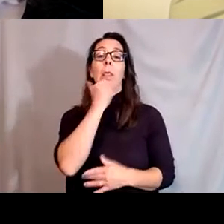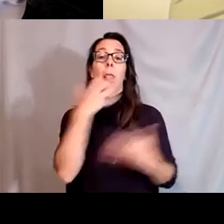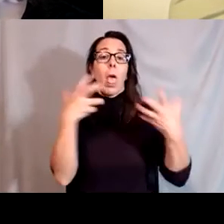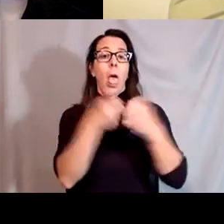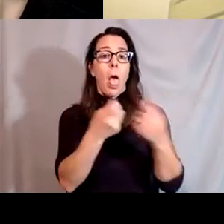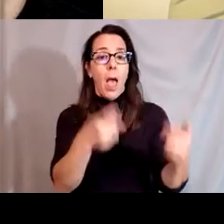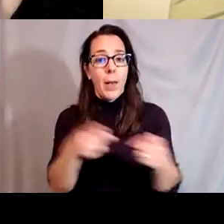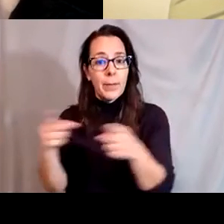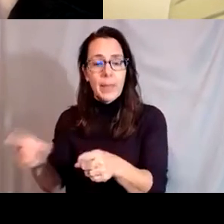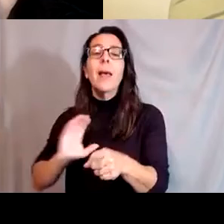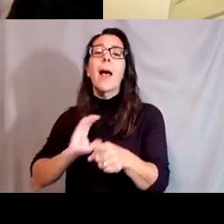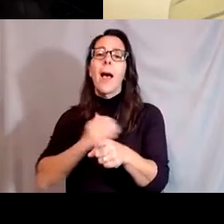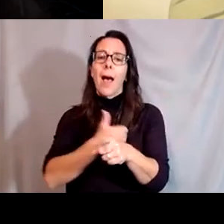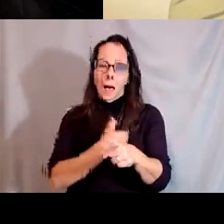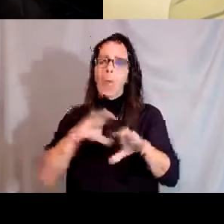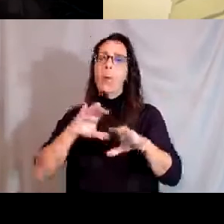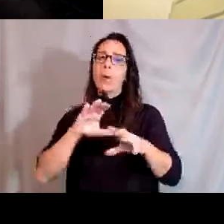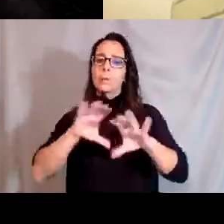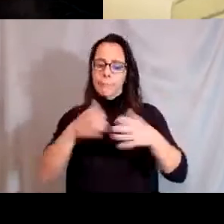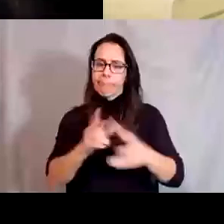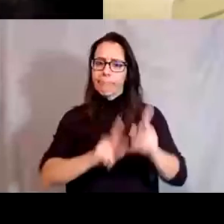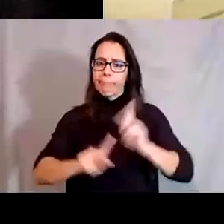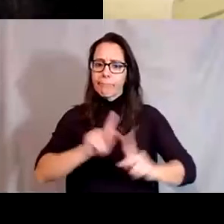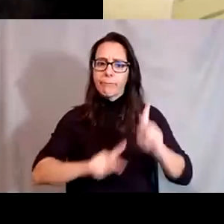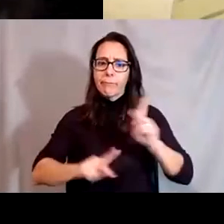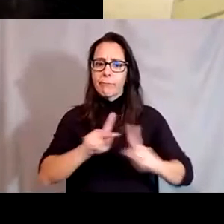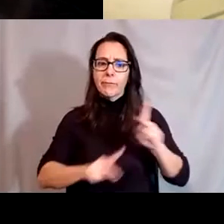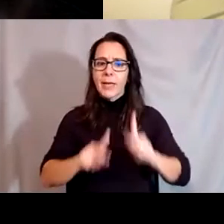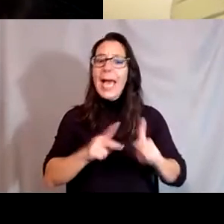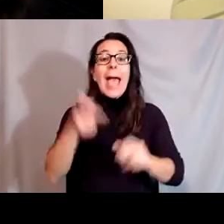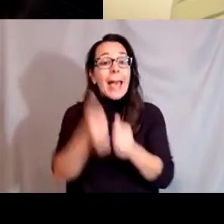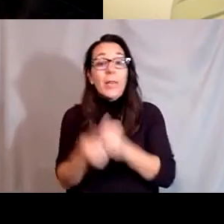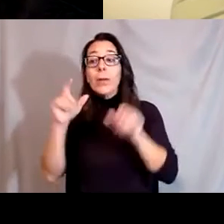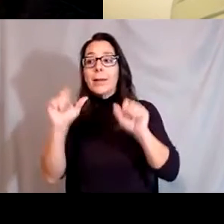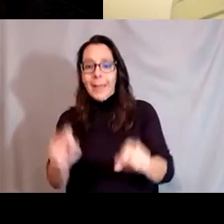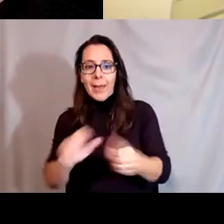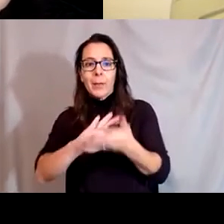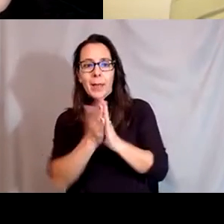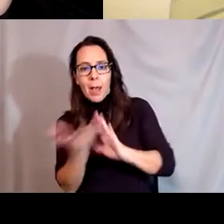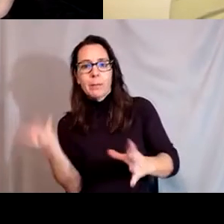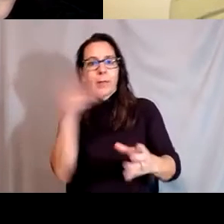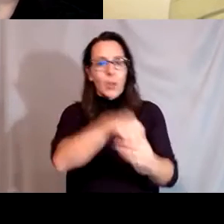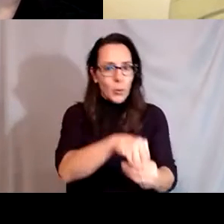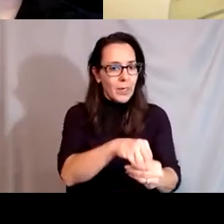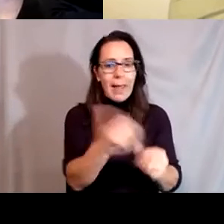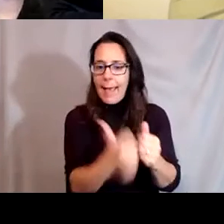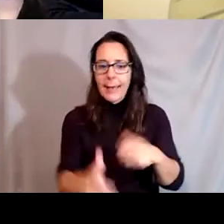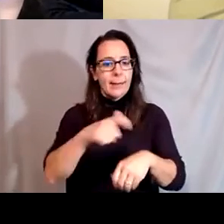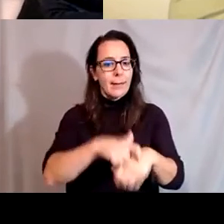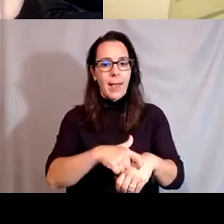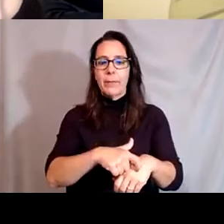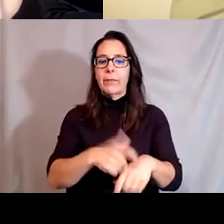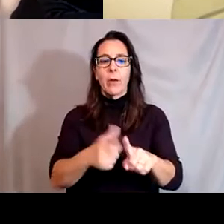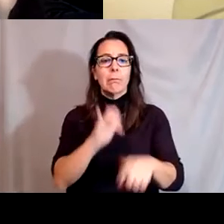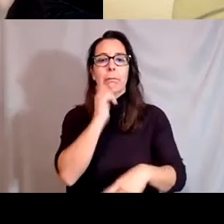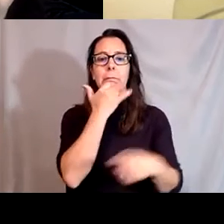forth, our population is the only population that anyone can become a part of at any time. So I think if we change